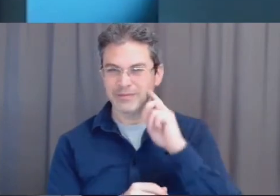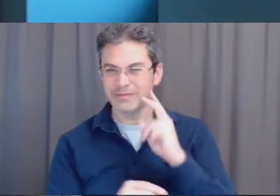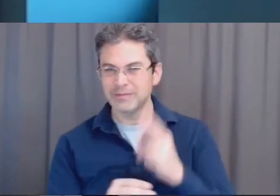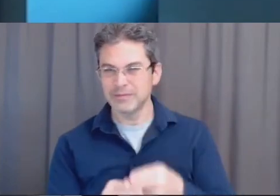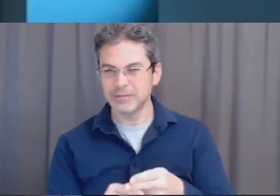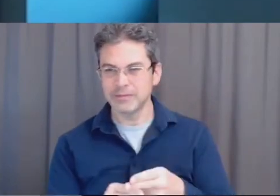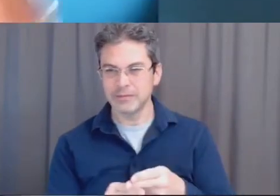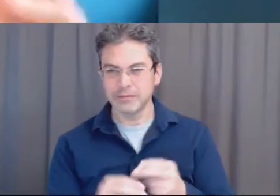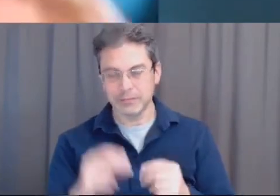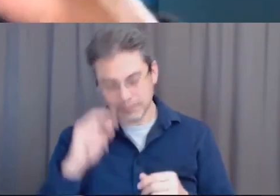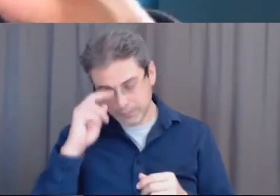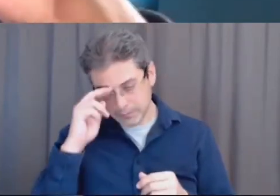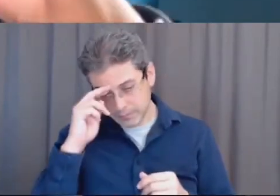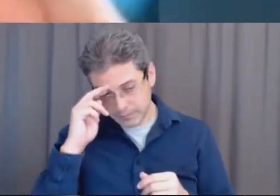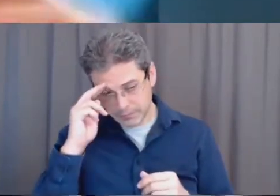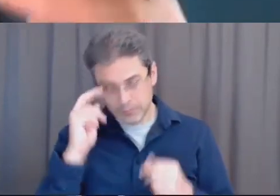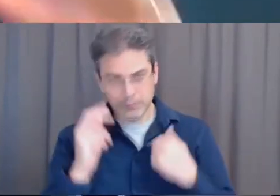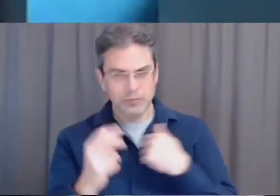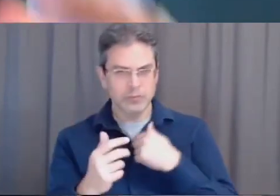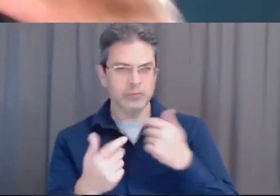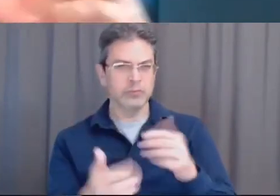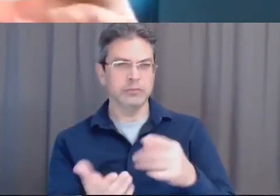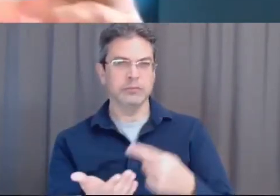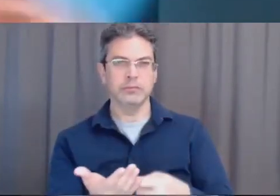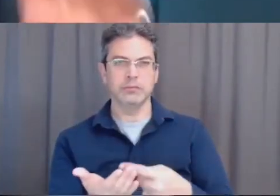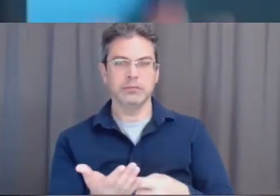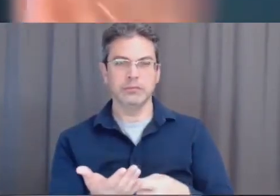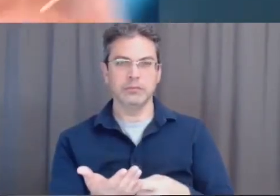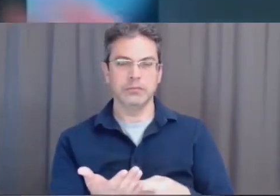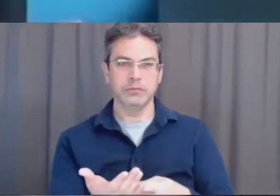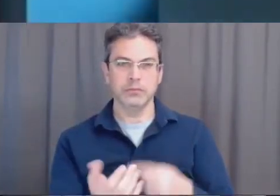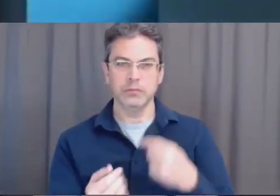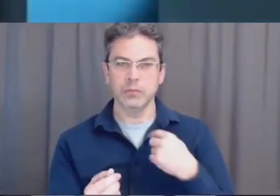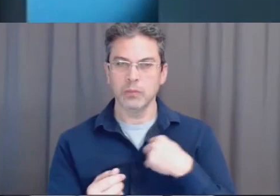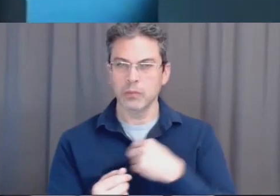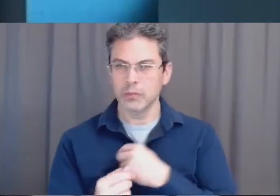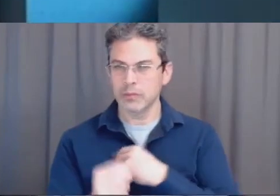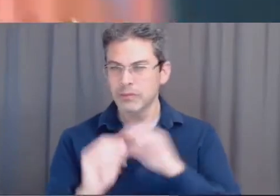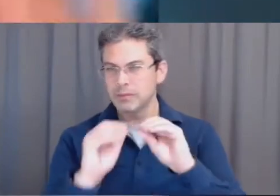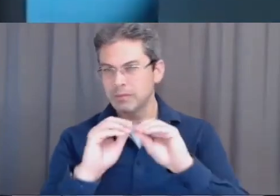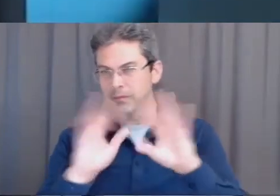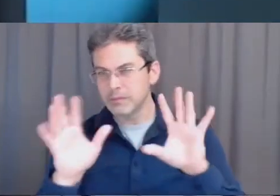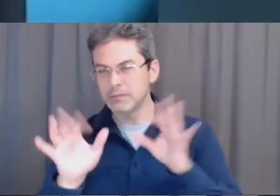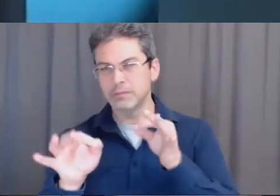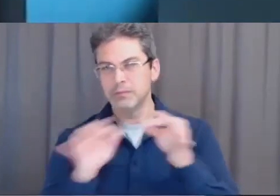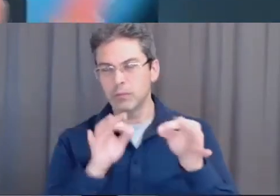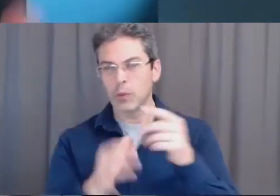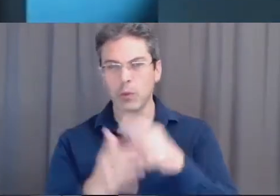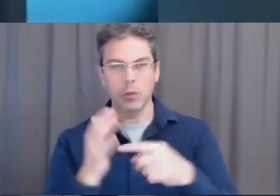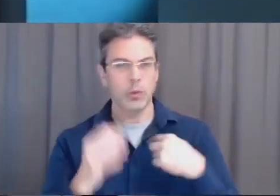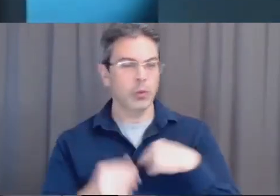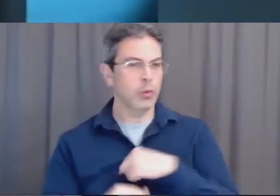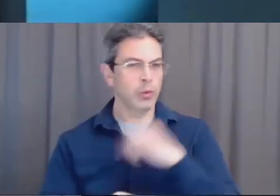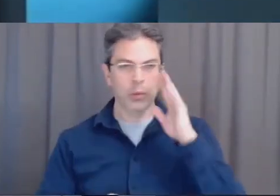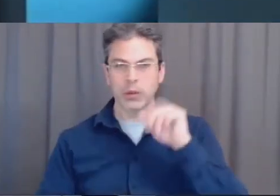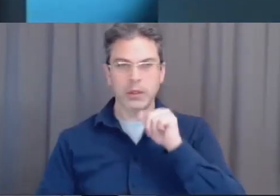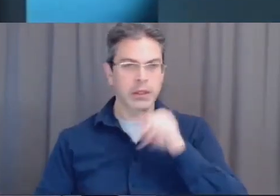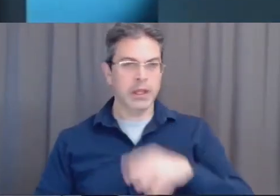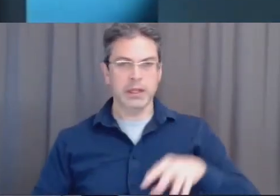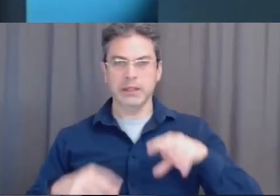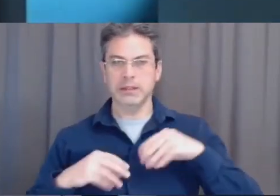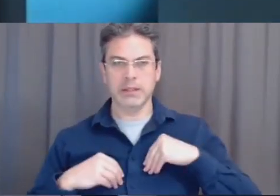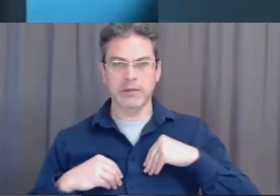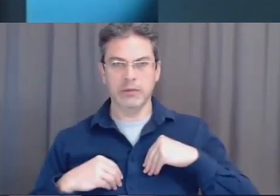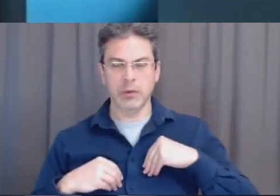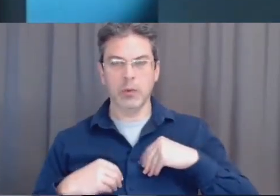far, by clearly defining what it is that we will not accept and that we will uphold, we're also leaving open